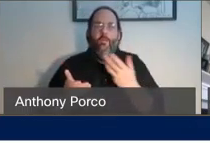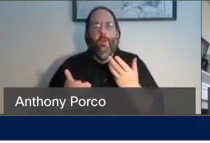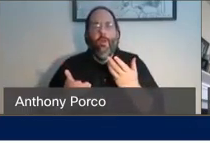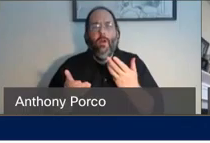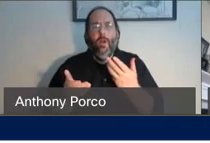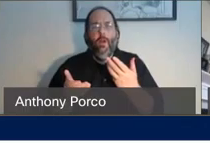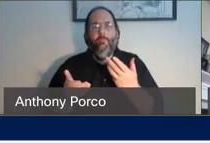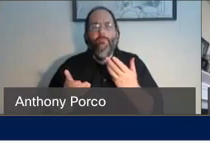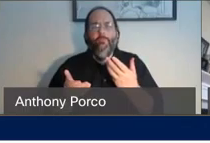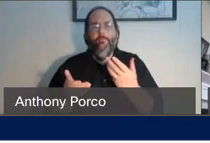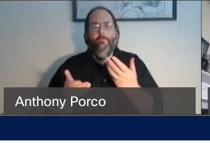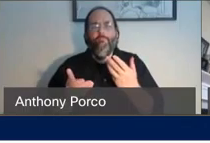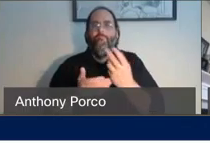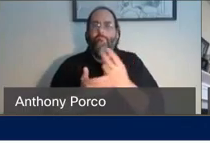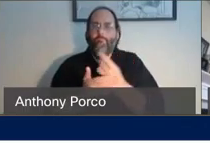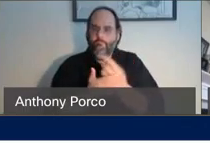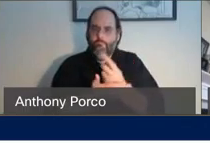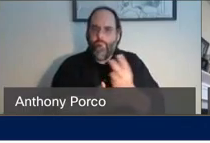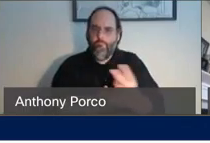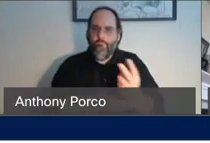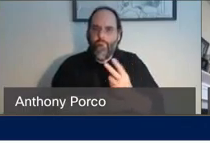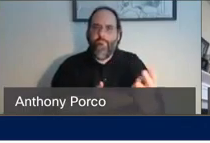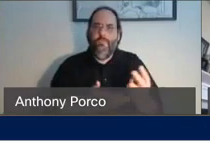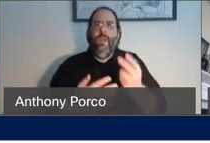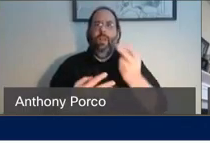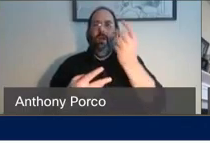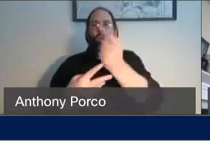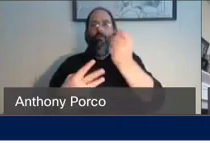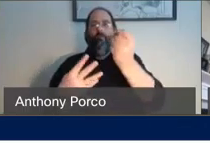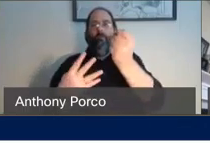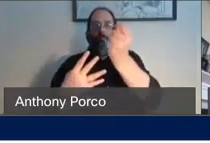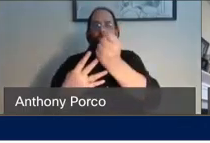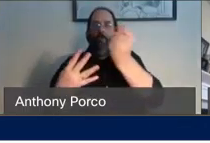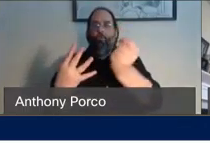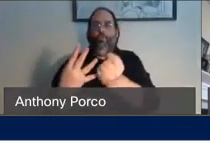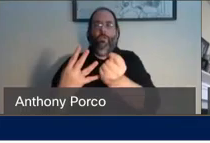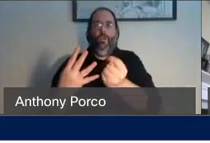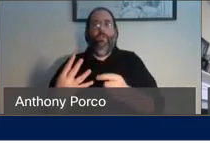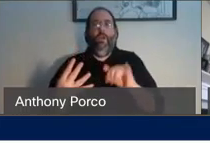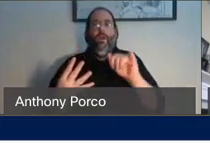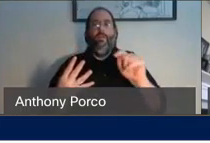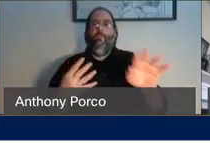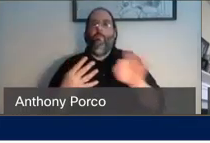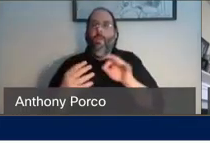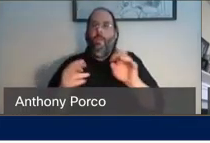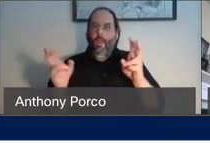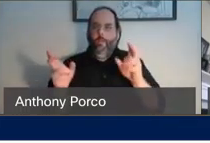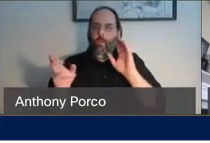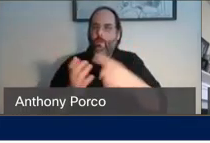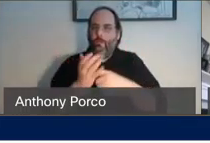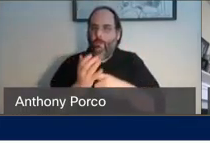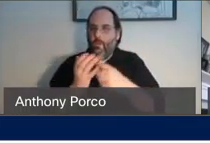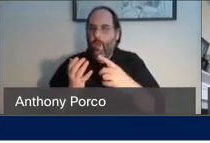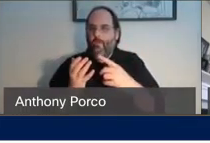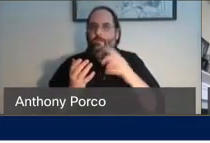by every alternate Tuesdays. The IT will pick a particular topic and we'll discuss about those